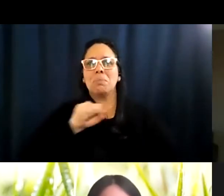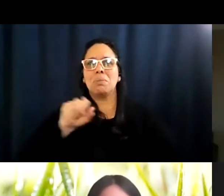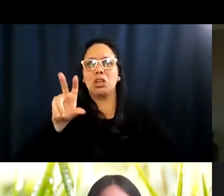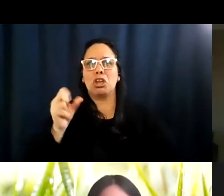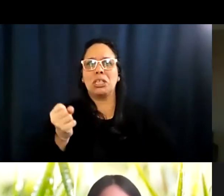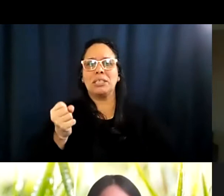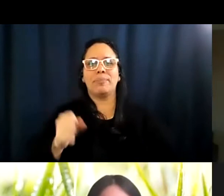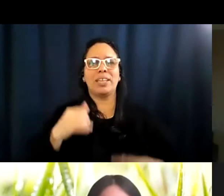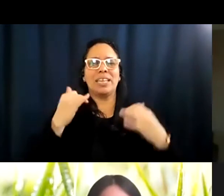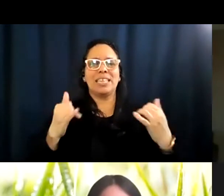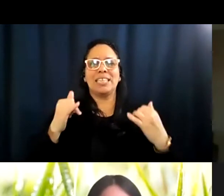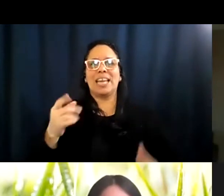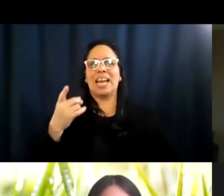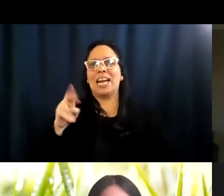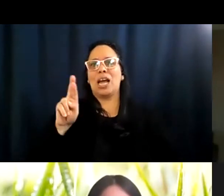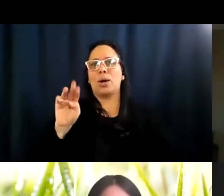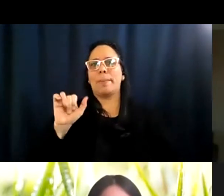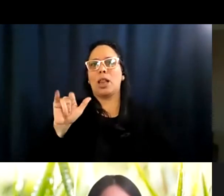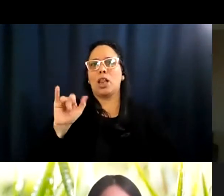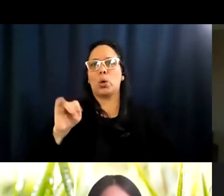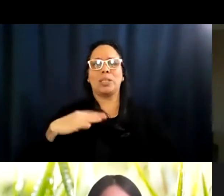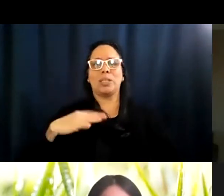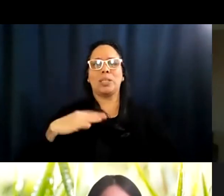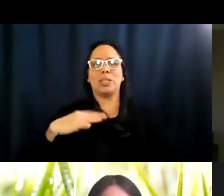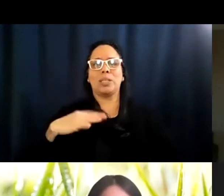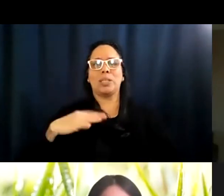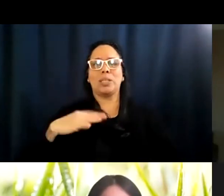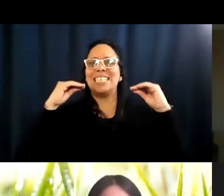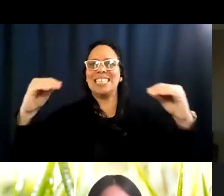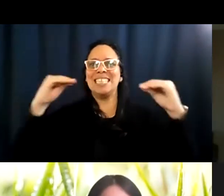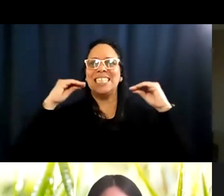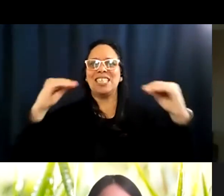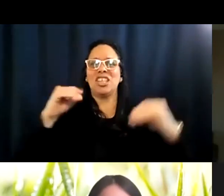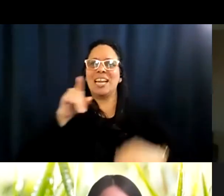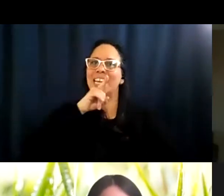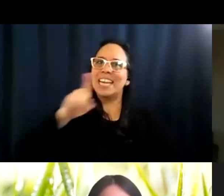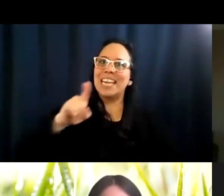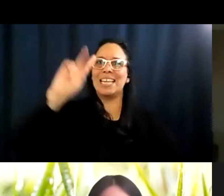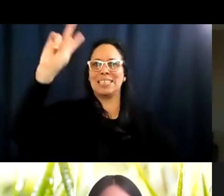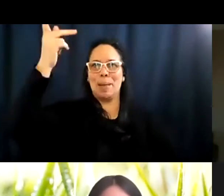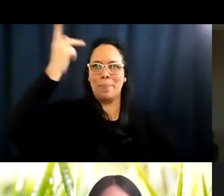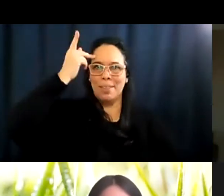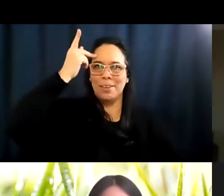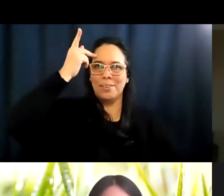Today, Dr. Malone is wearing a t-shirt that says "Teaching is Political."